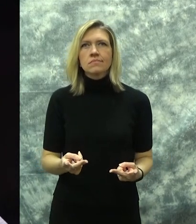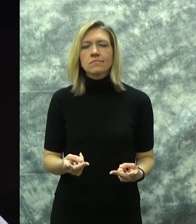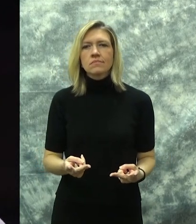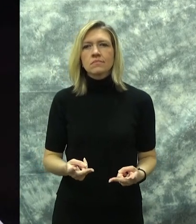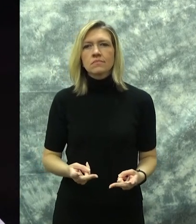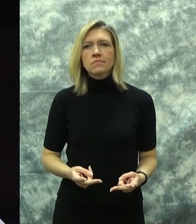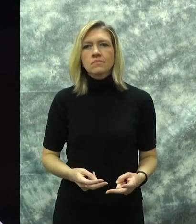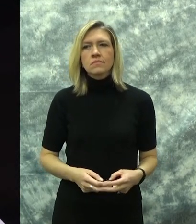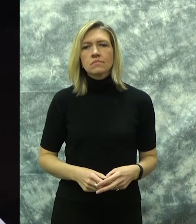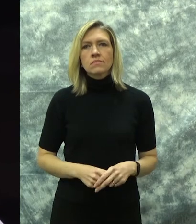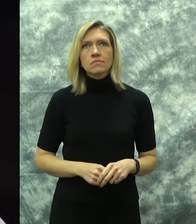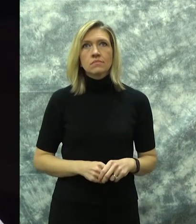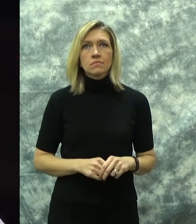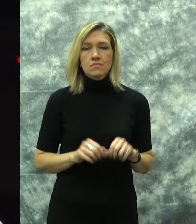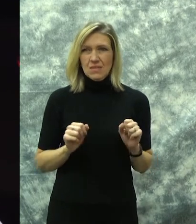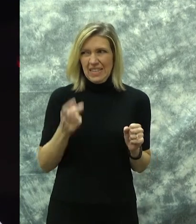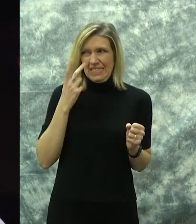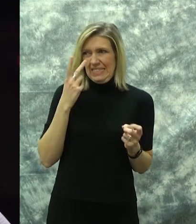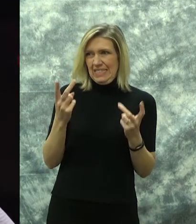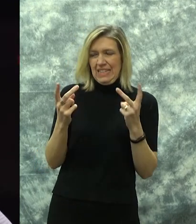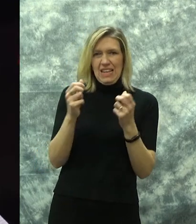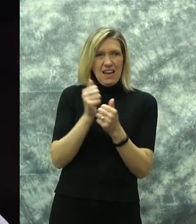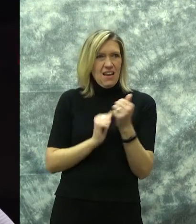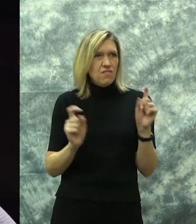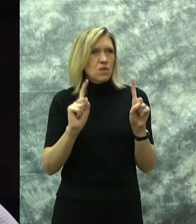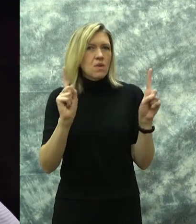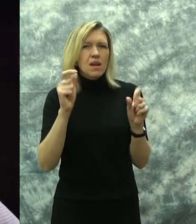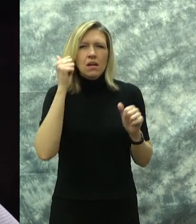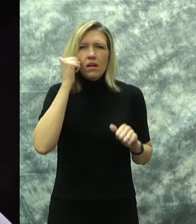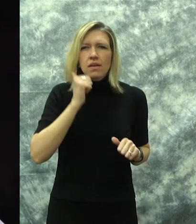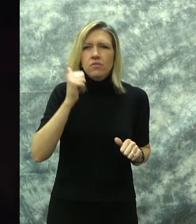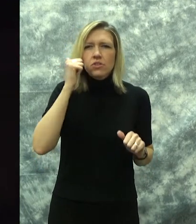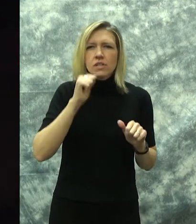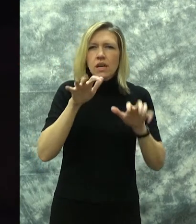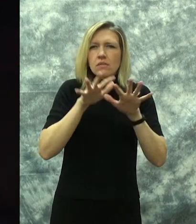and just see it everywhere and every day.